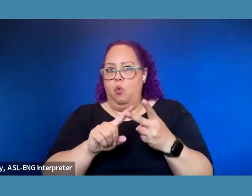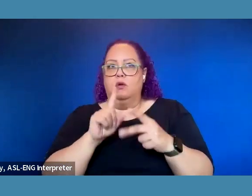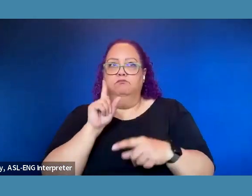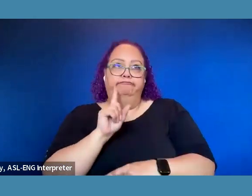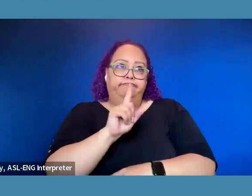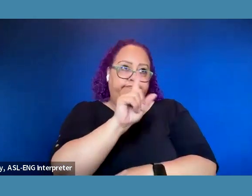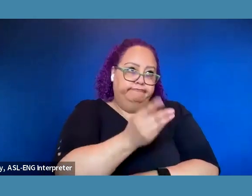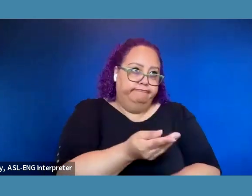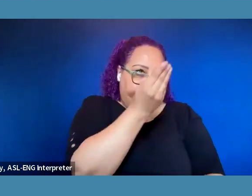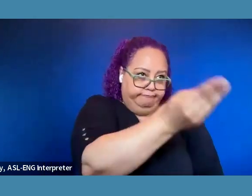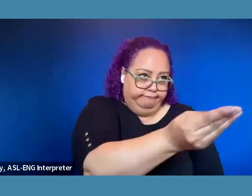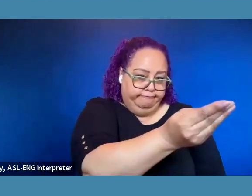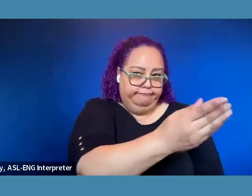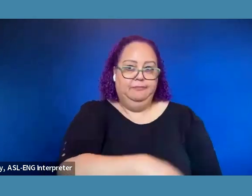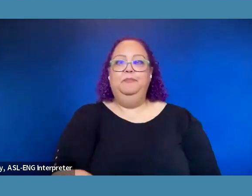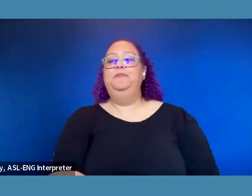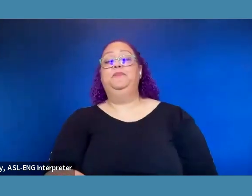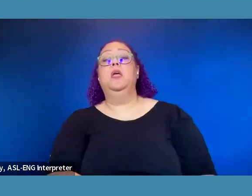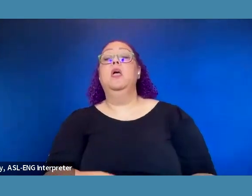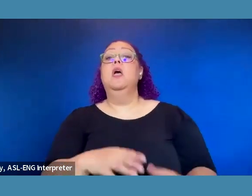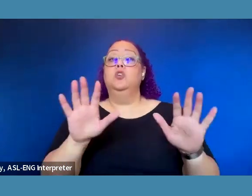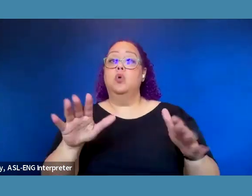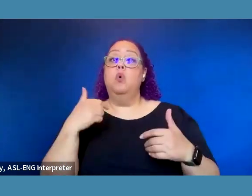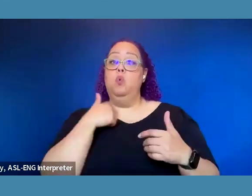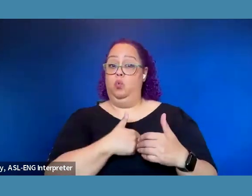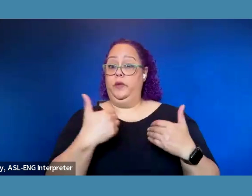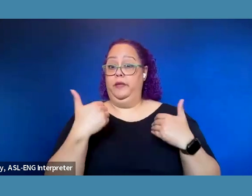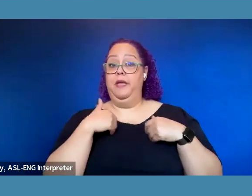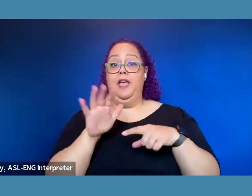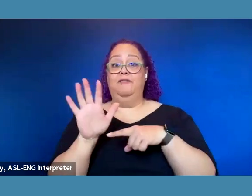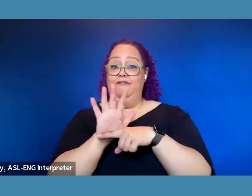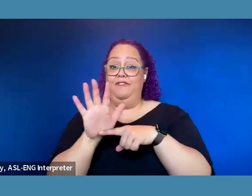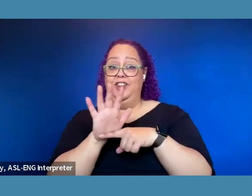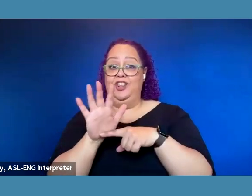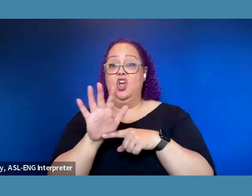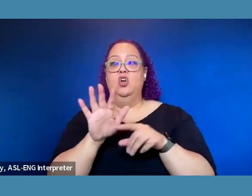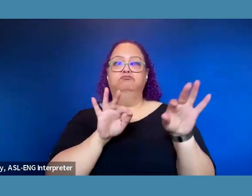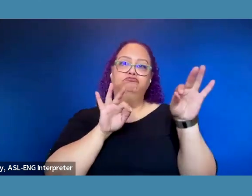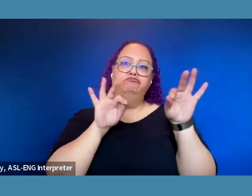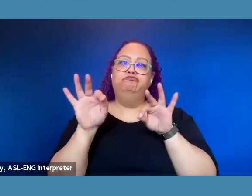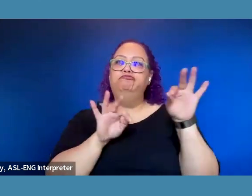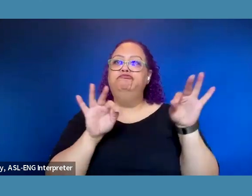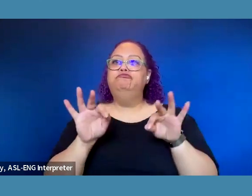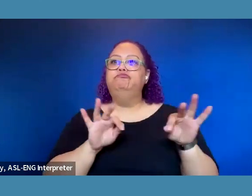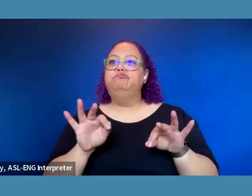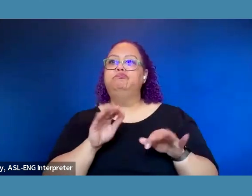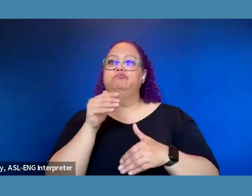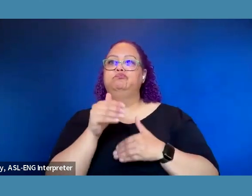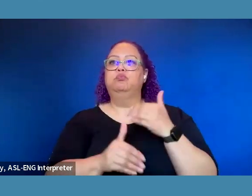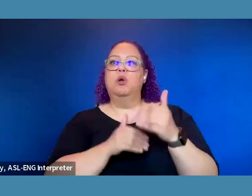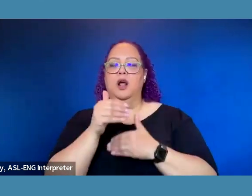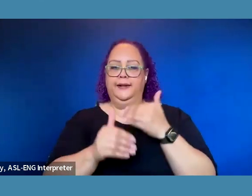Again, we have videos that explain this process. There are two different